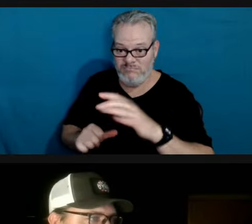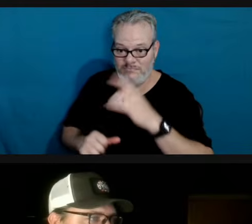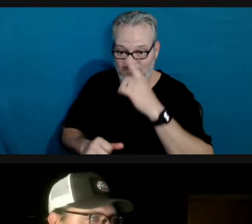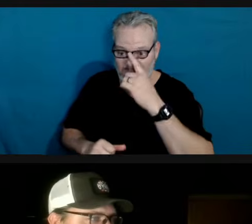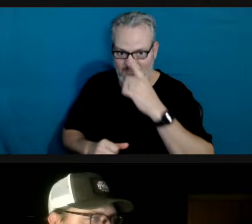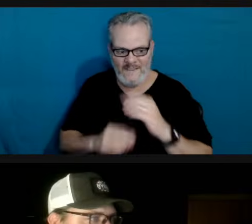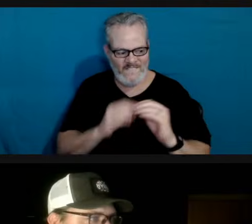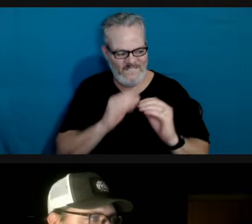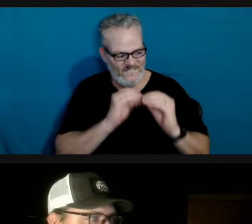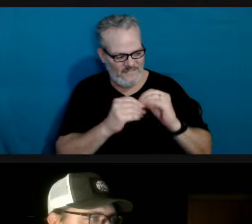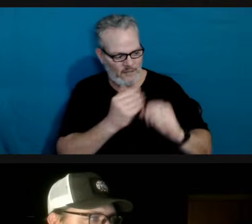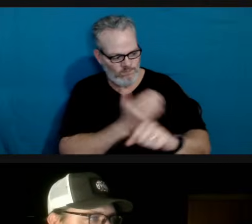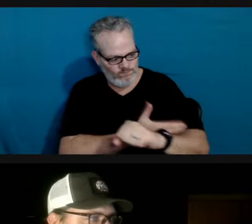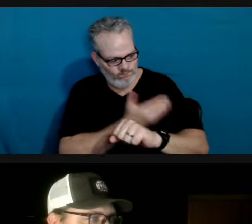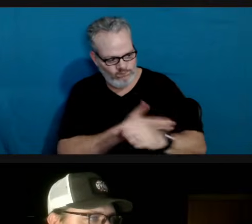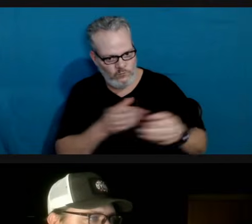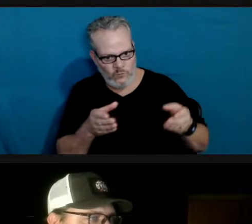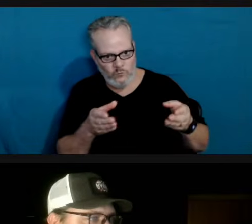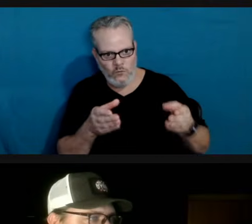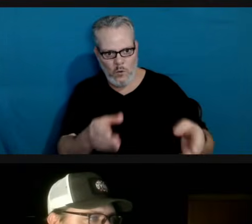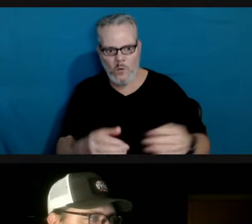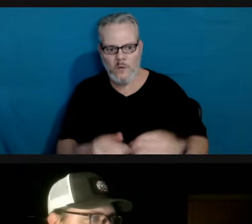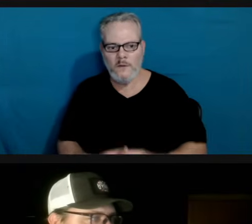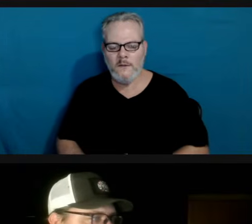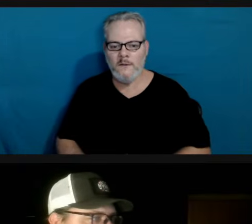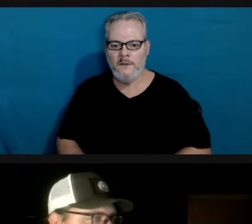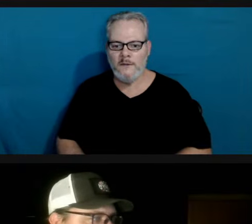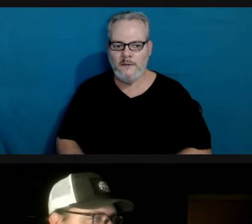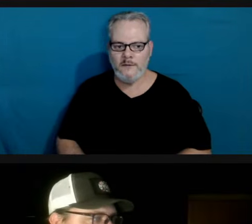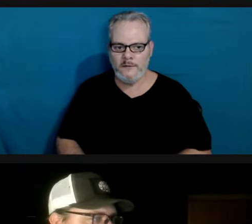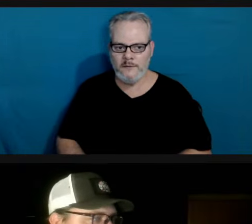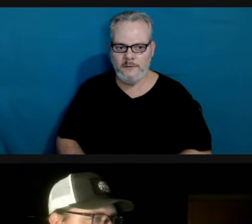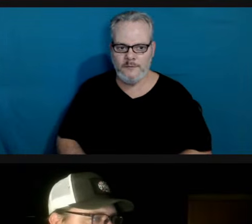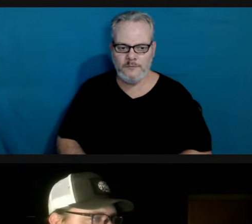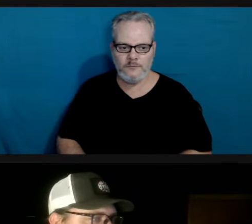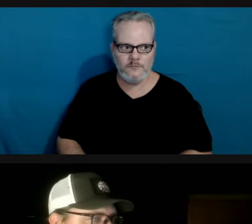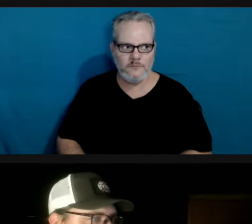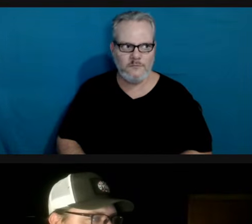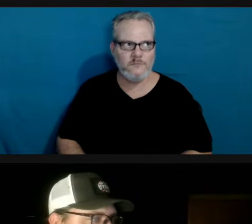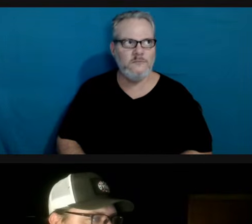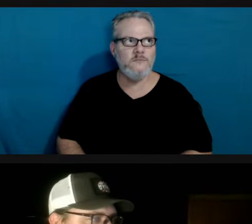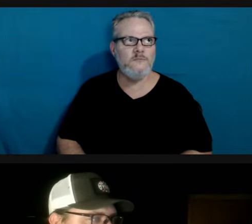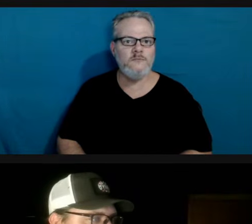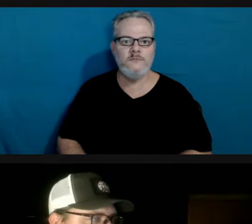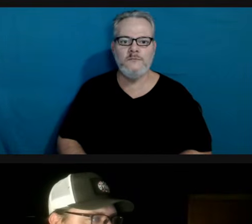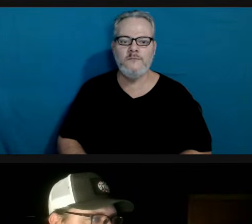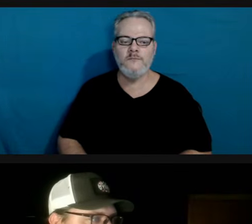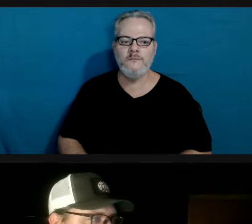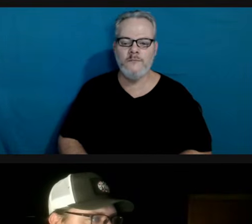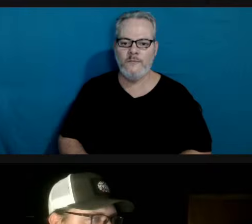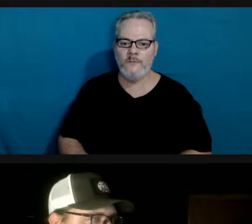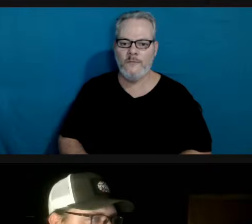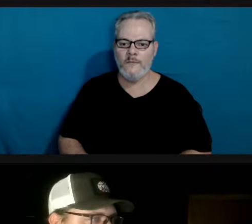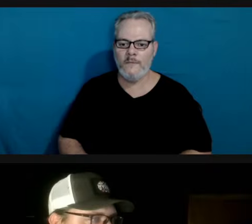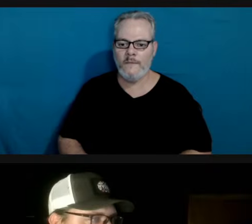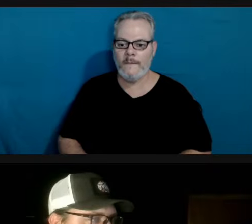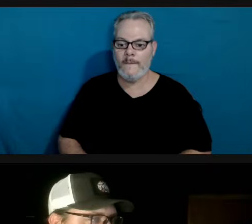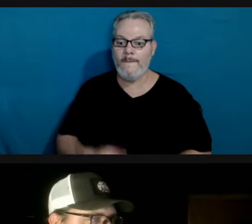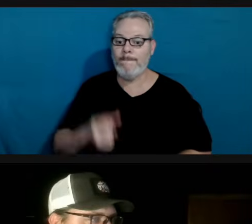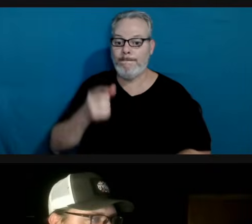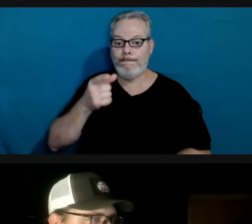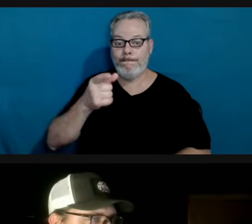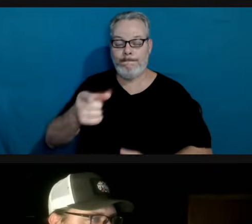the roads together. Yeah, I can't remember. Nope. So here is just a little something I put together quick as a